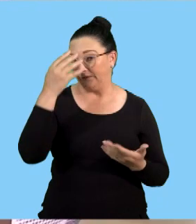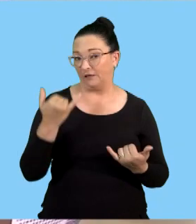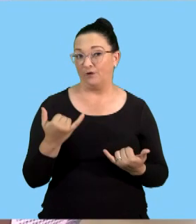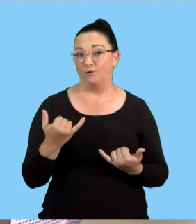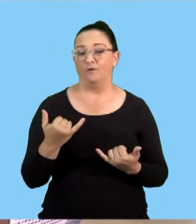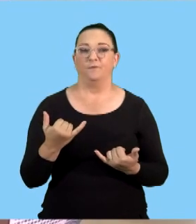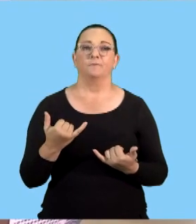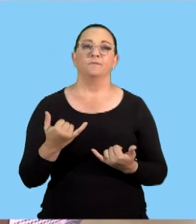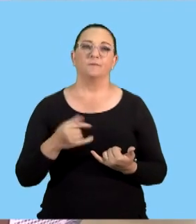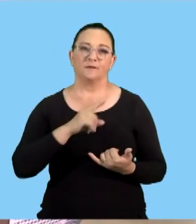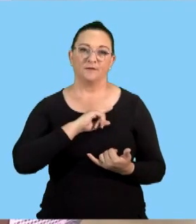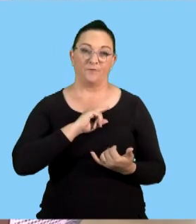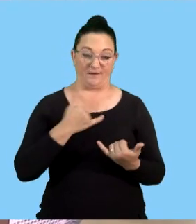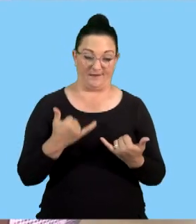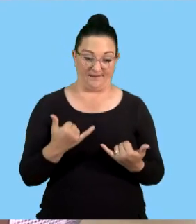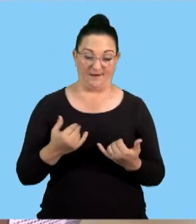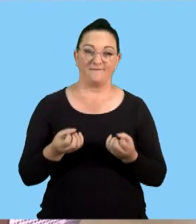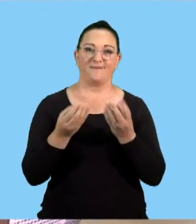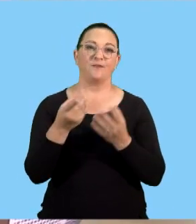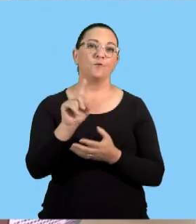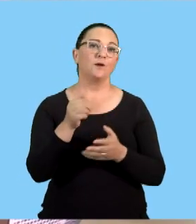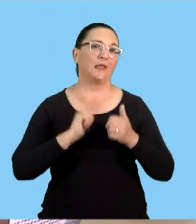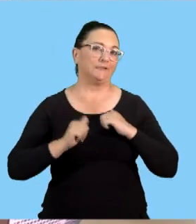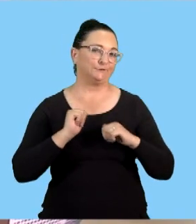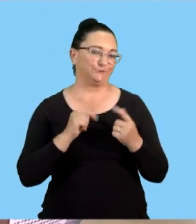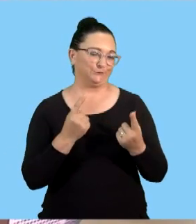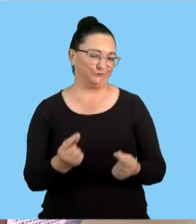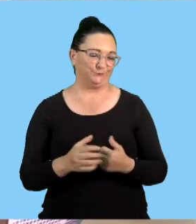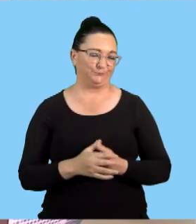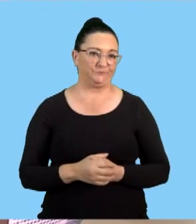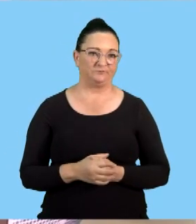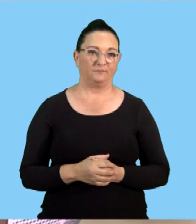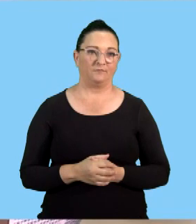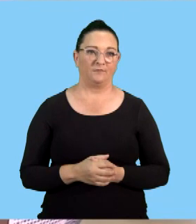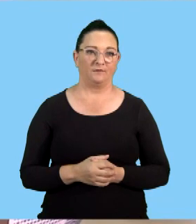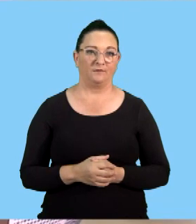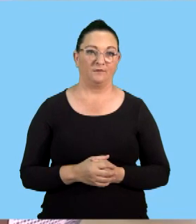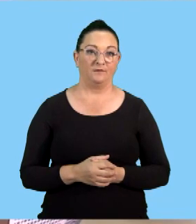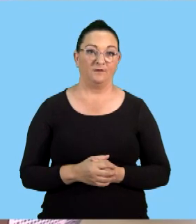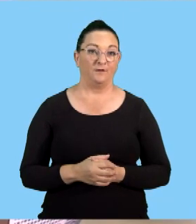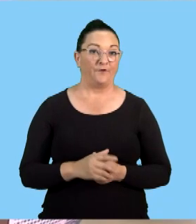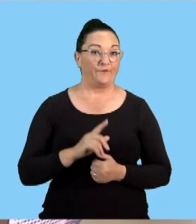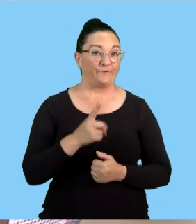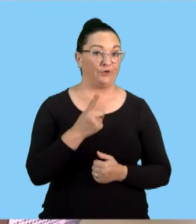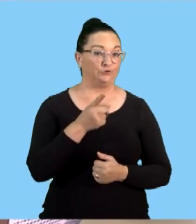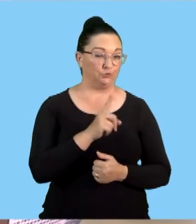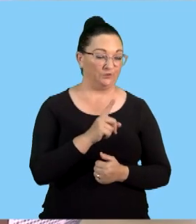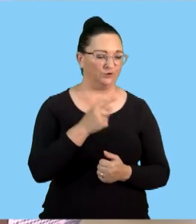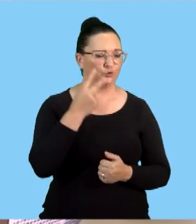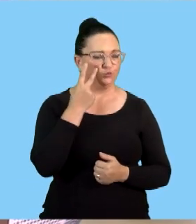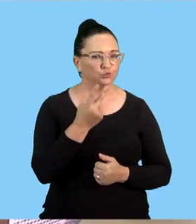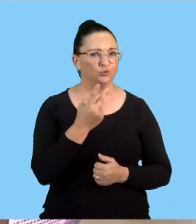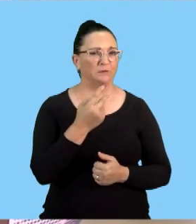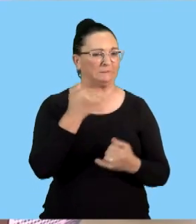like I've learned. I'm going to leave you with an activity for you to do. Right, but before that, we're going to do the